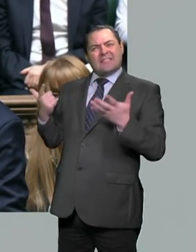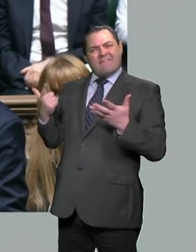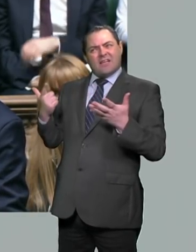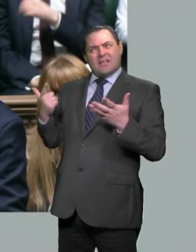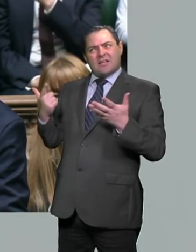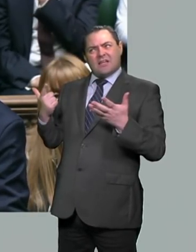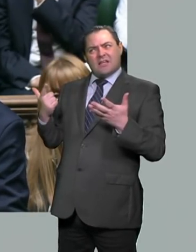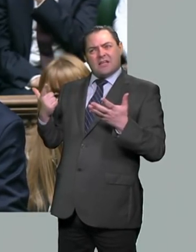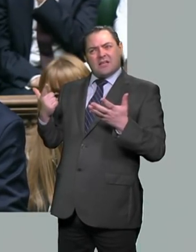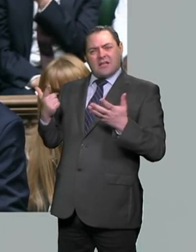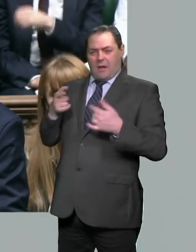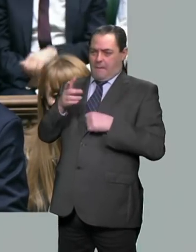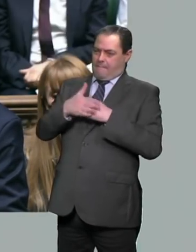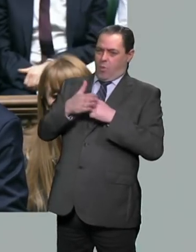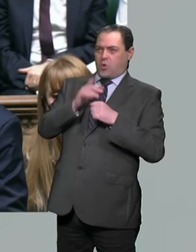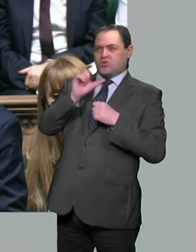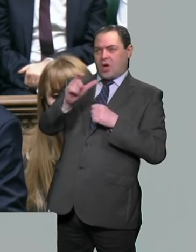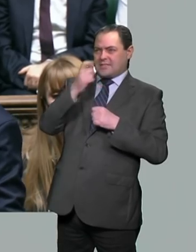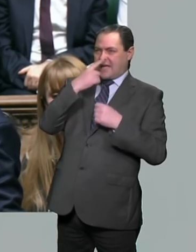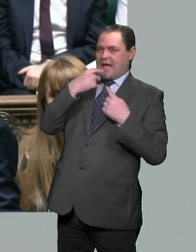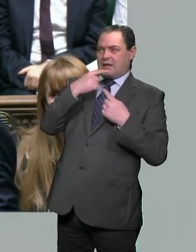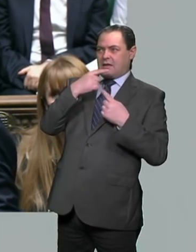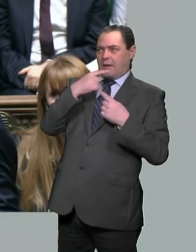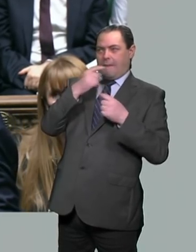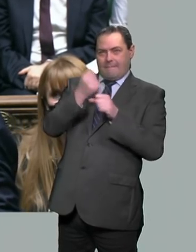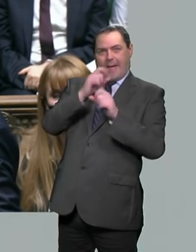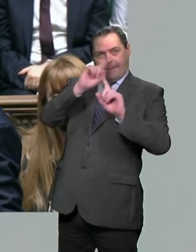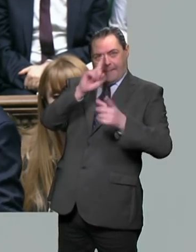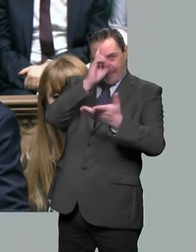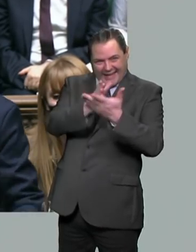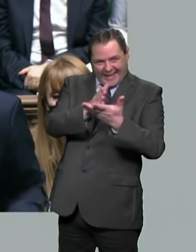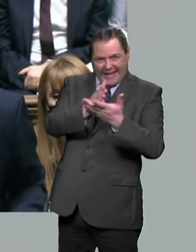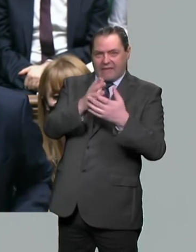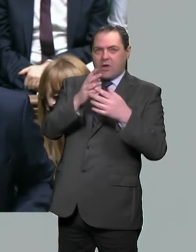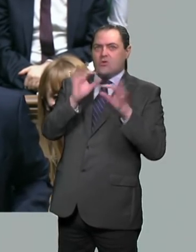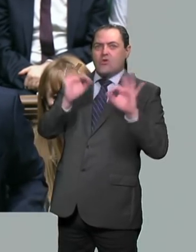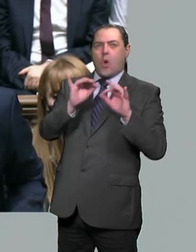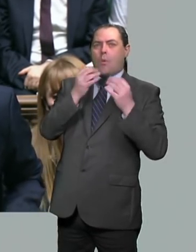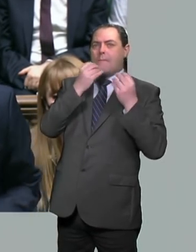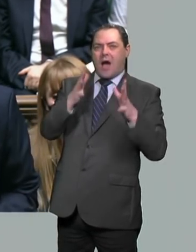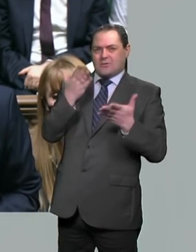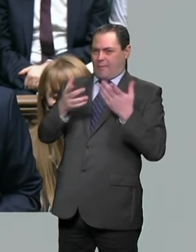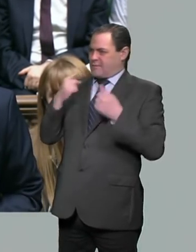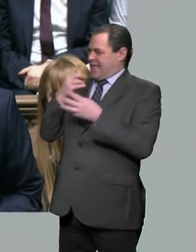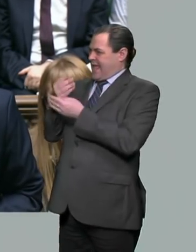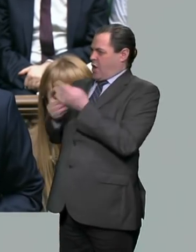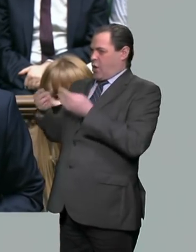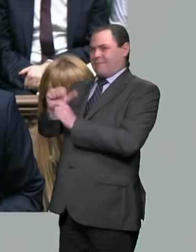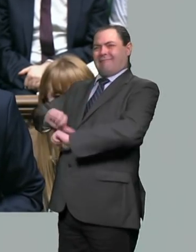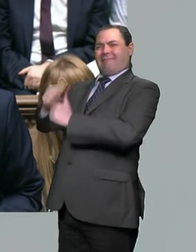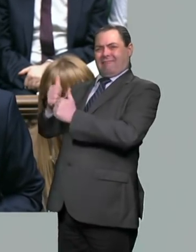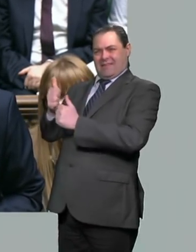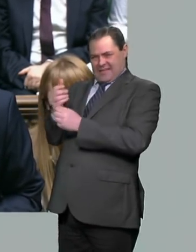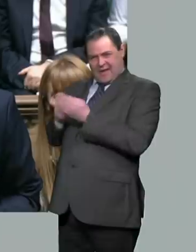he didn't hold any parties than he has of persuading them that the economy is booming. High taxes are not just